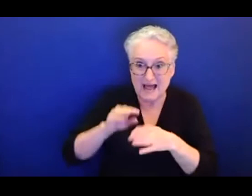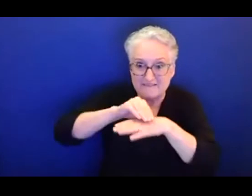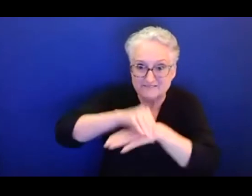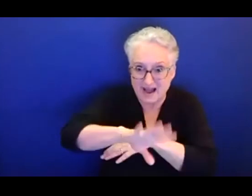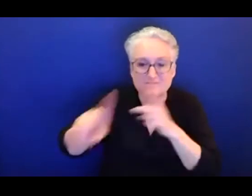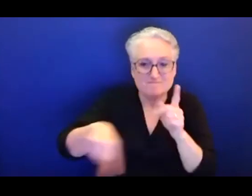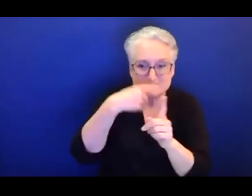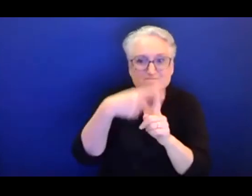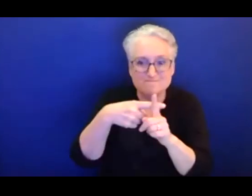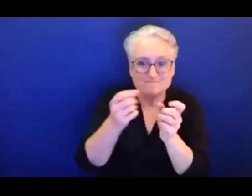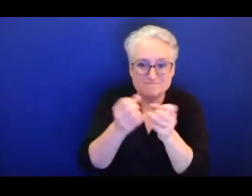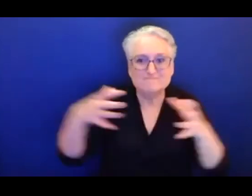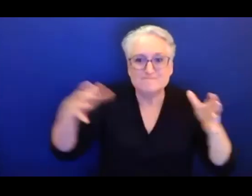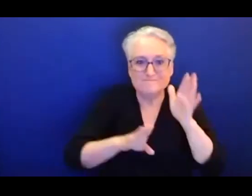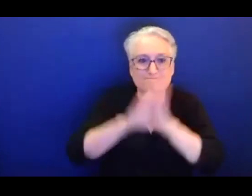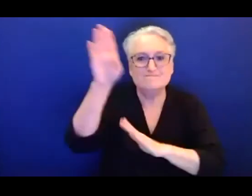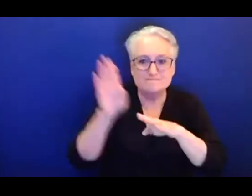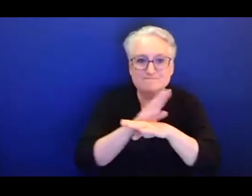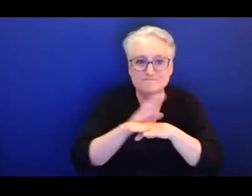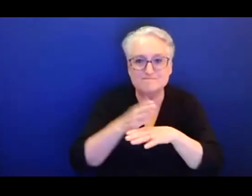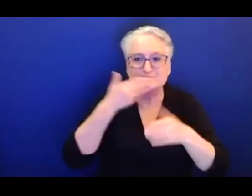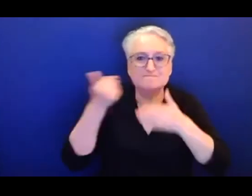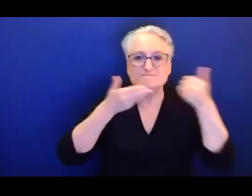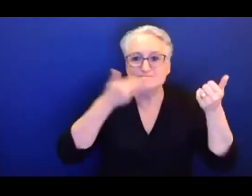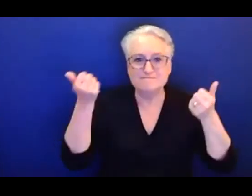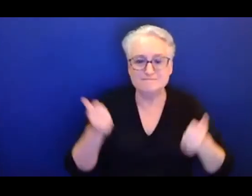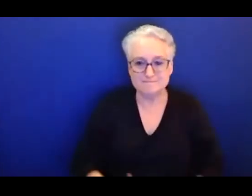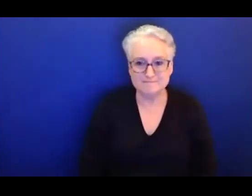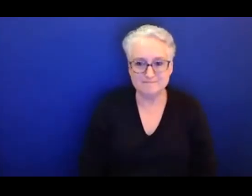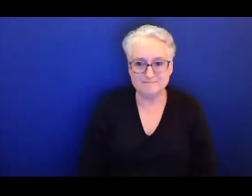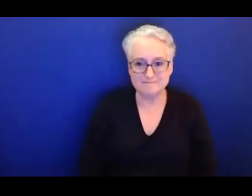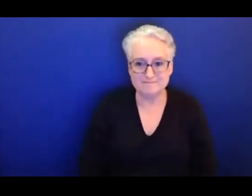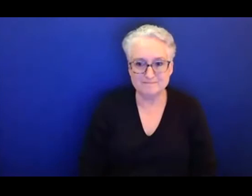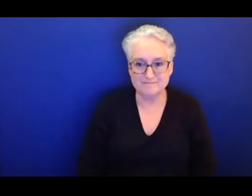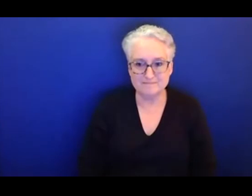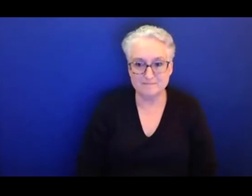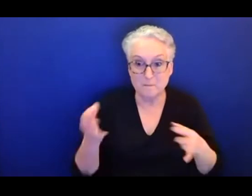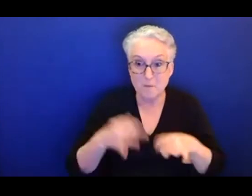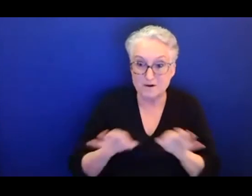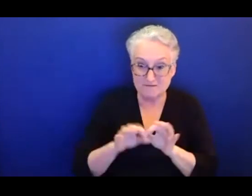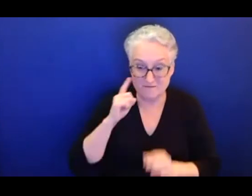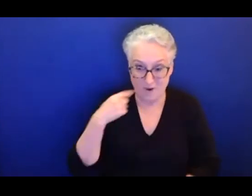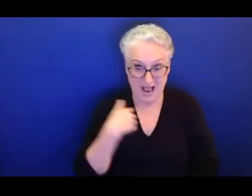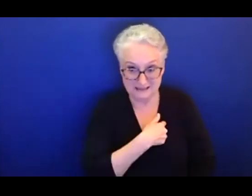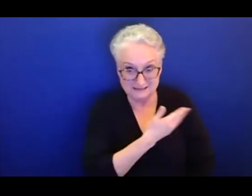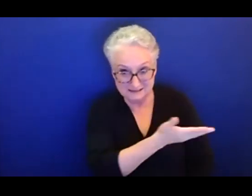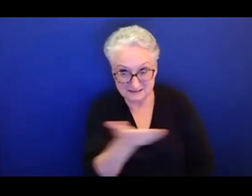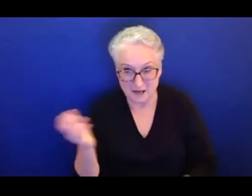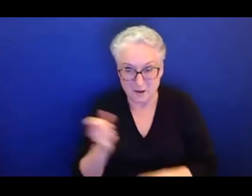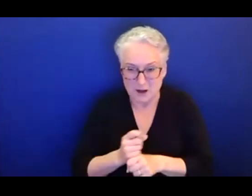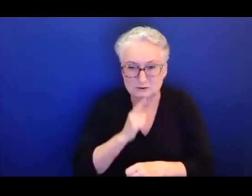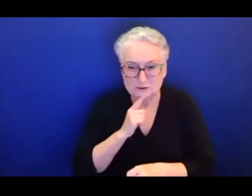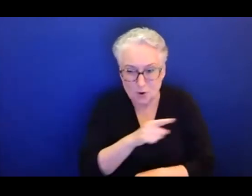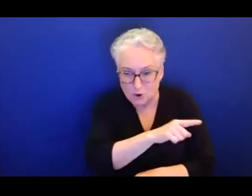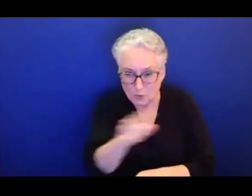community. It's very important, and every day we strive to make sure that residents have, not only